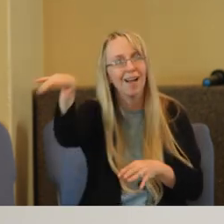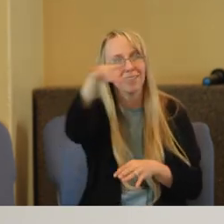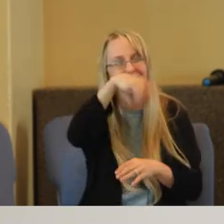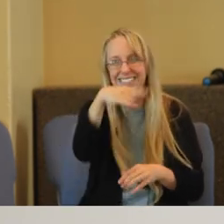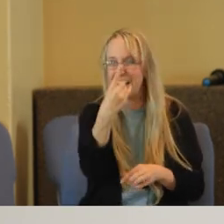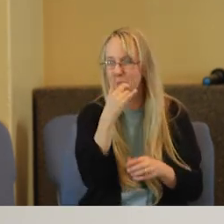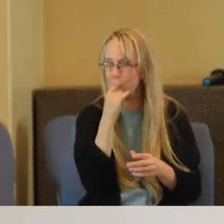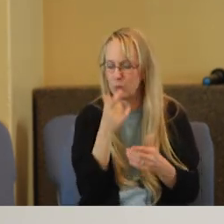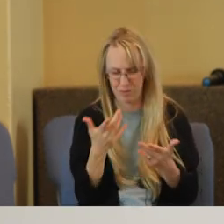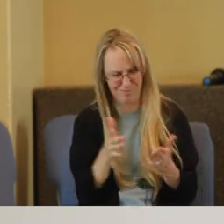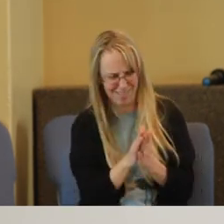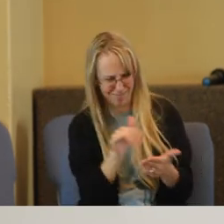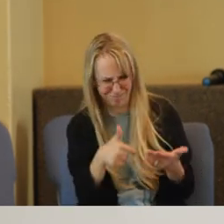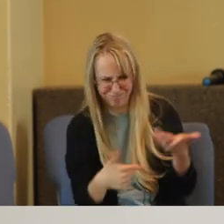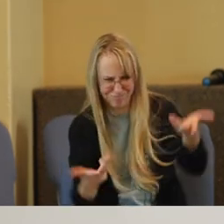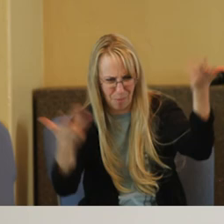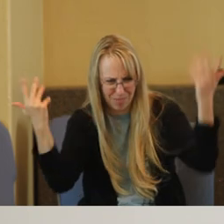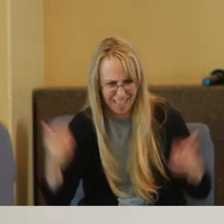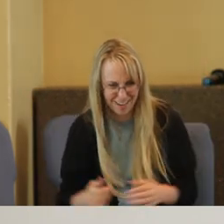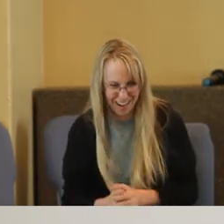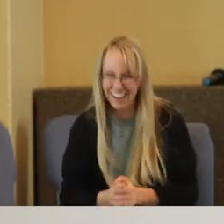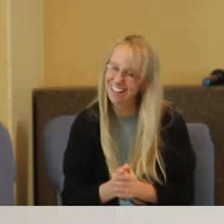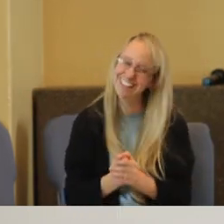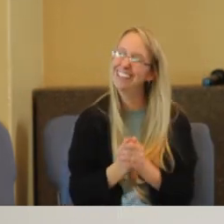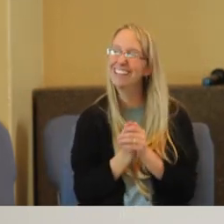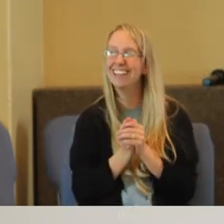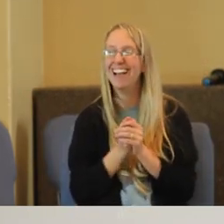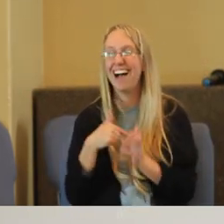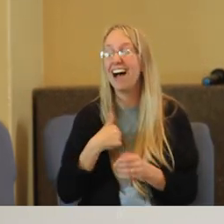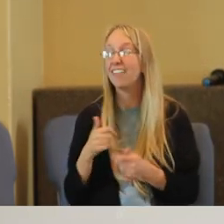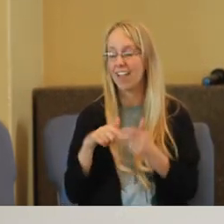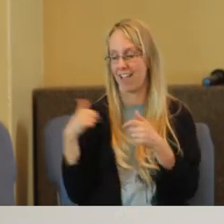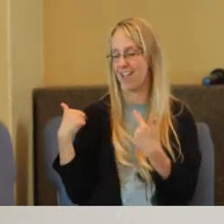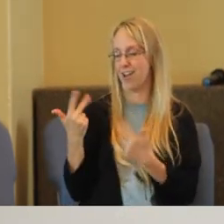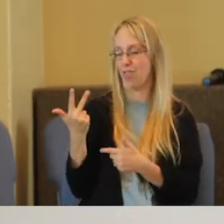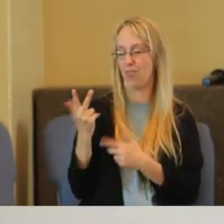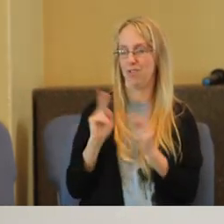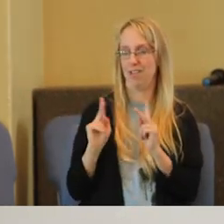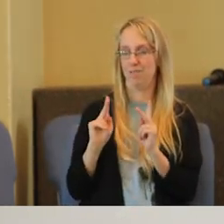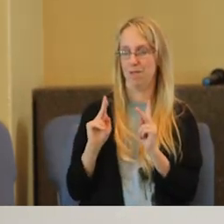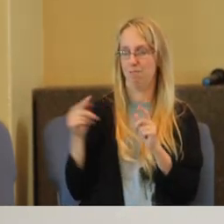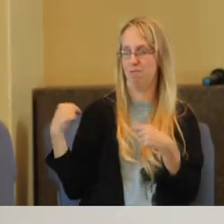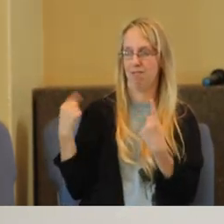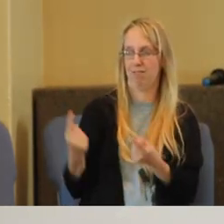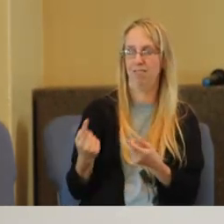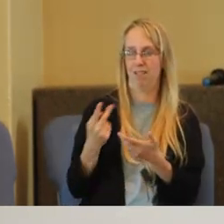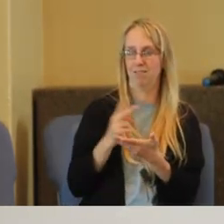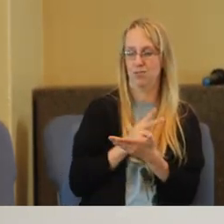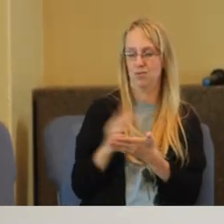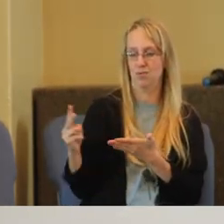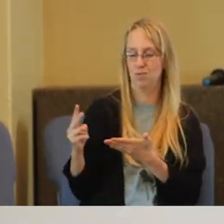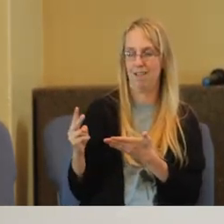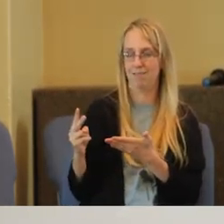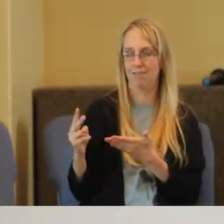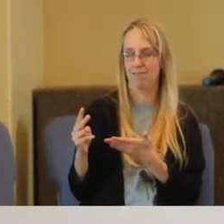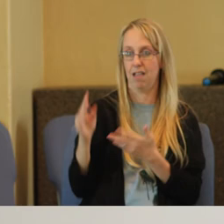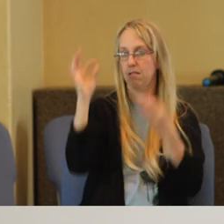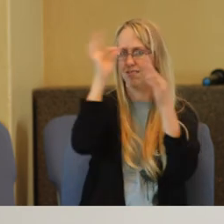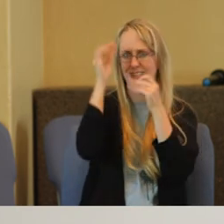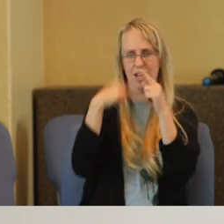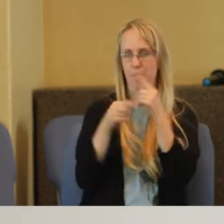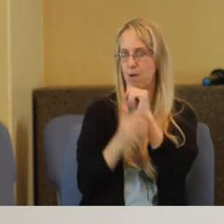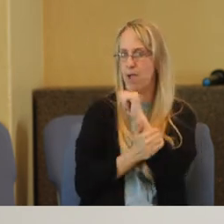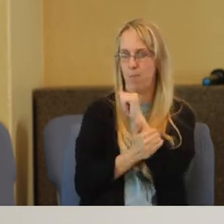just ask them. I've had 3 people in the last 2 weeks that didn't know about Abraham.